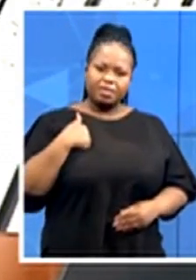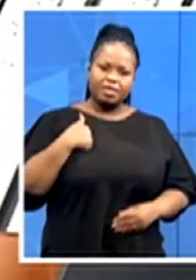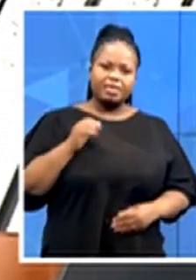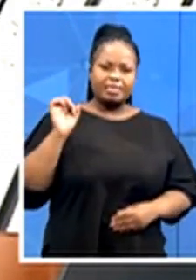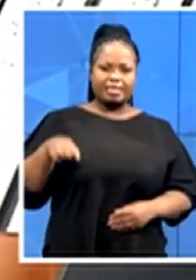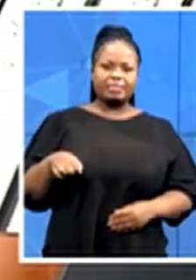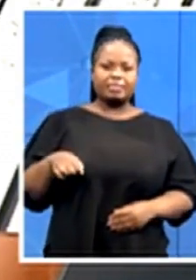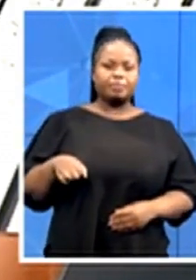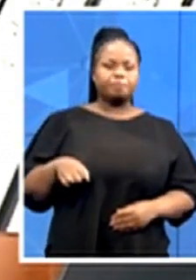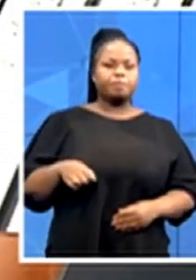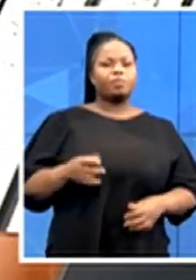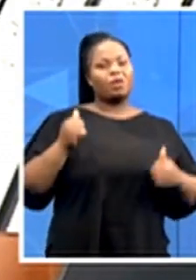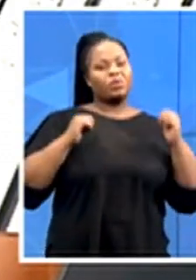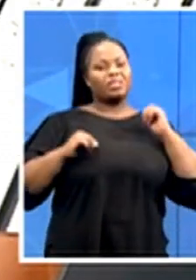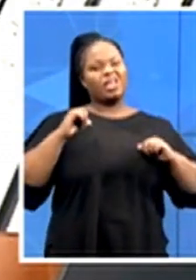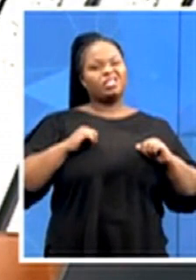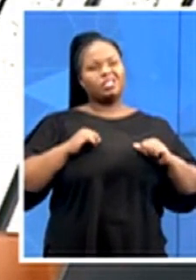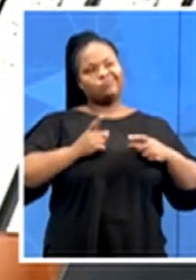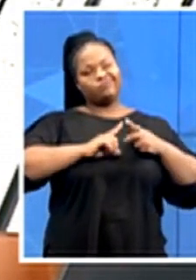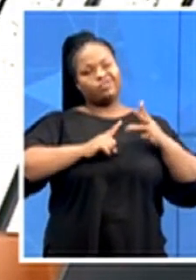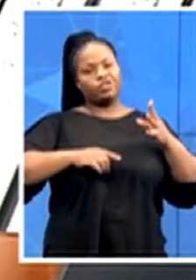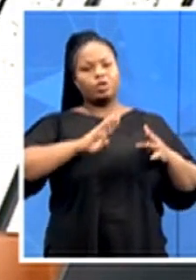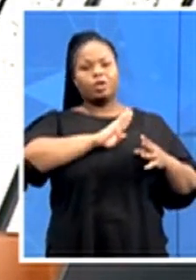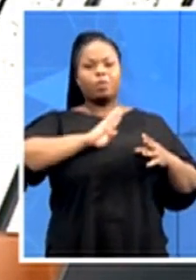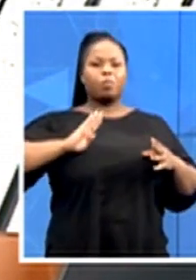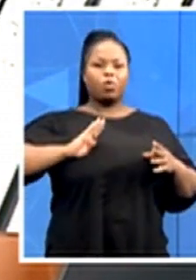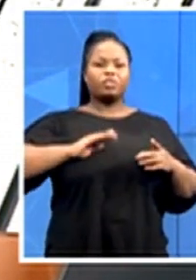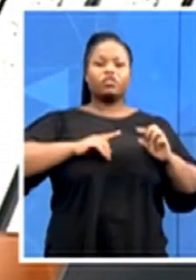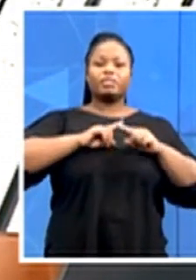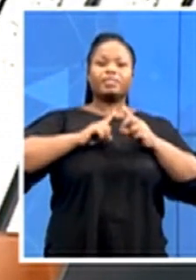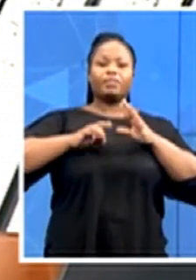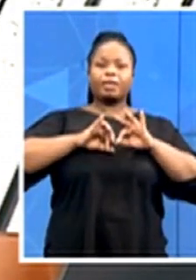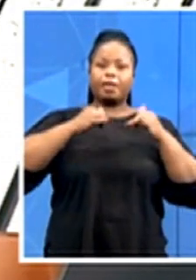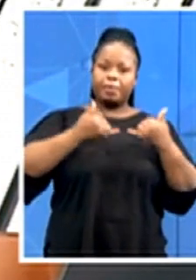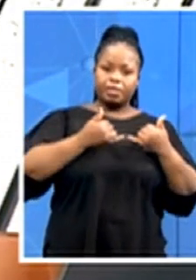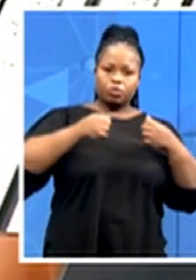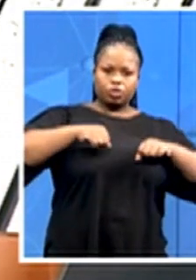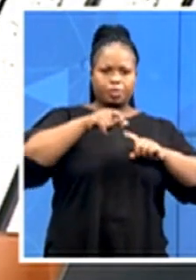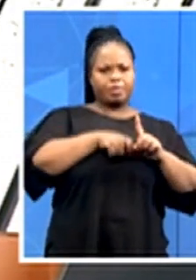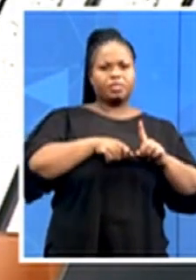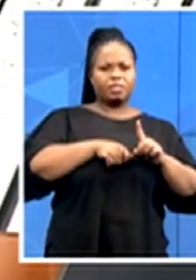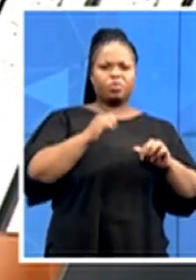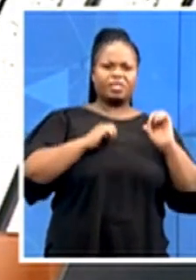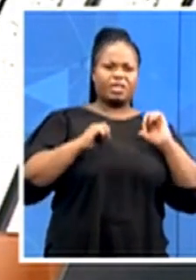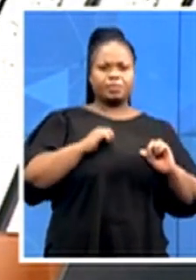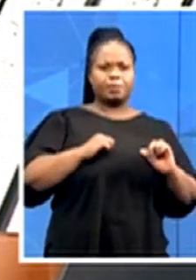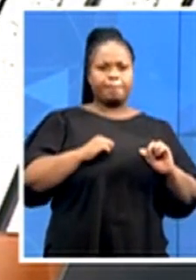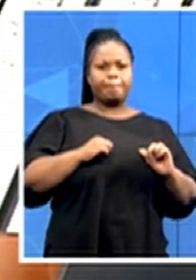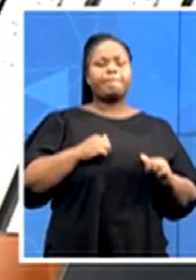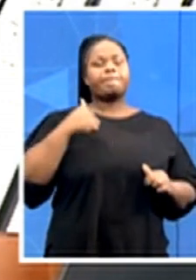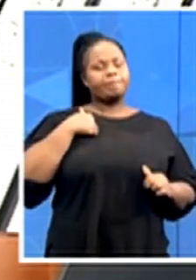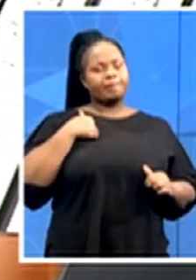instances in boards of various companies as chairperson. I made it a point that as